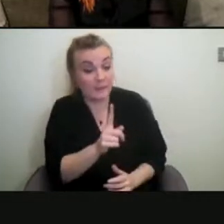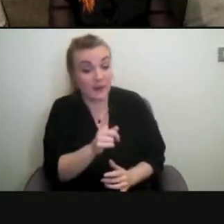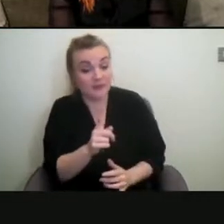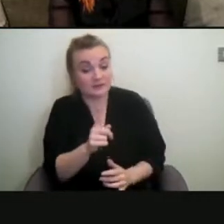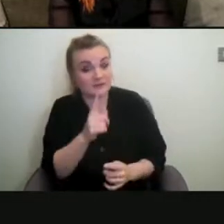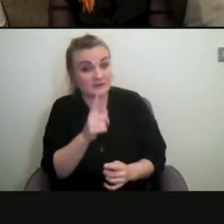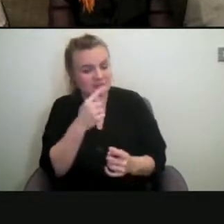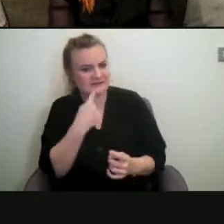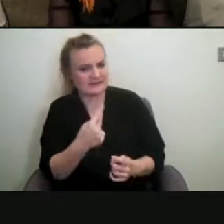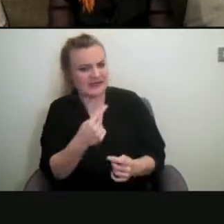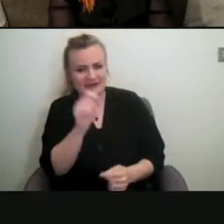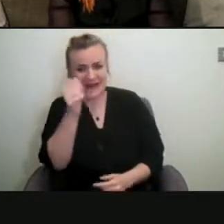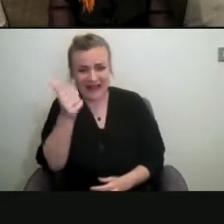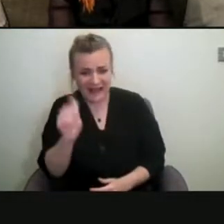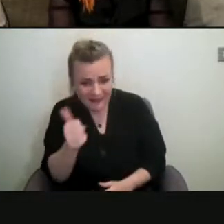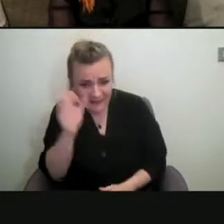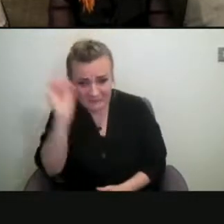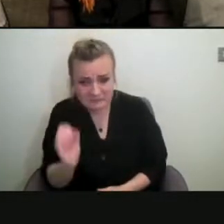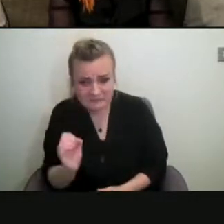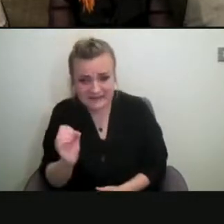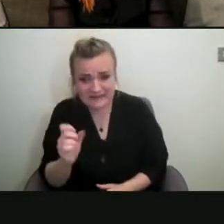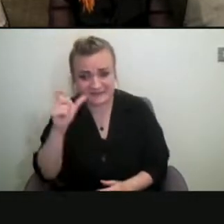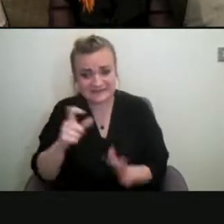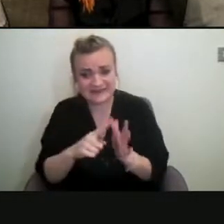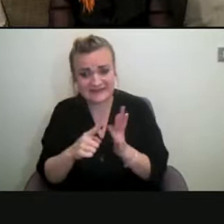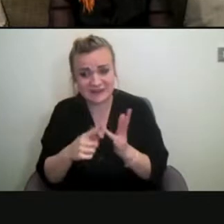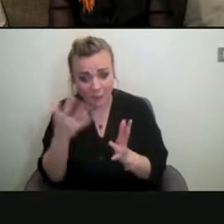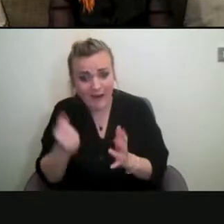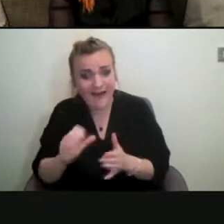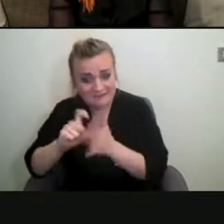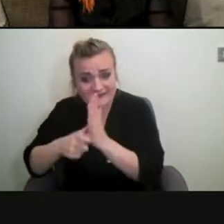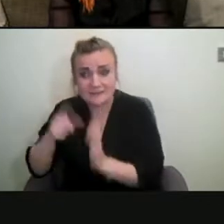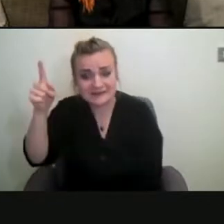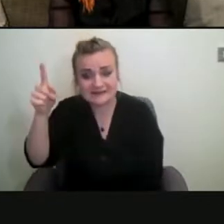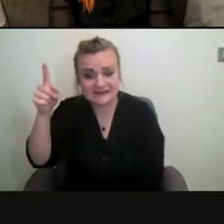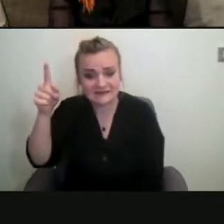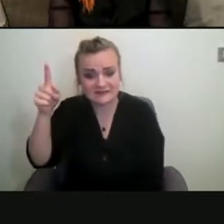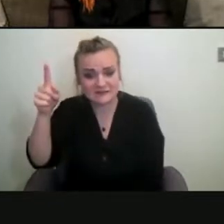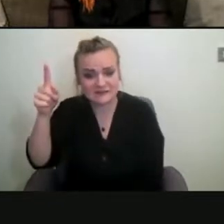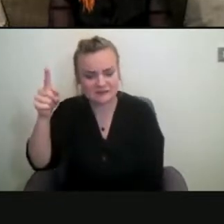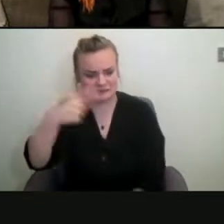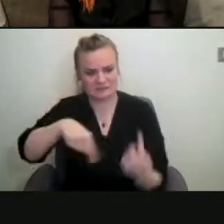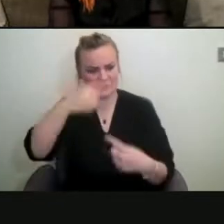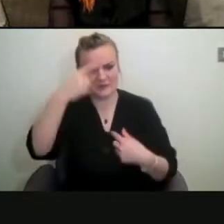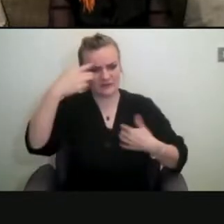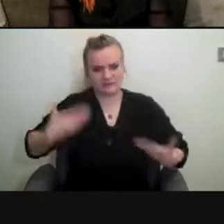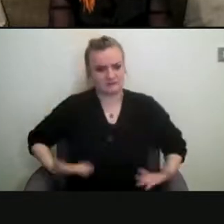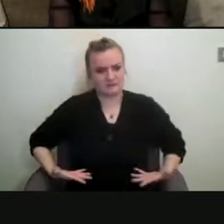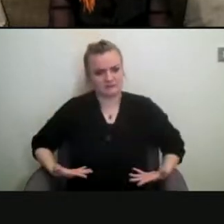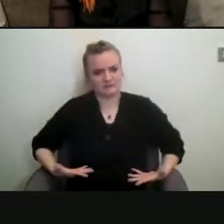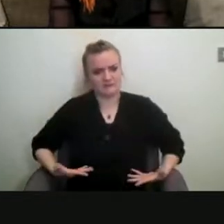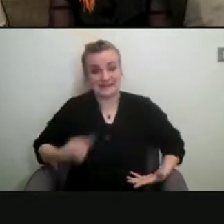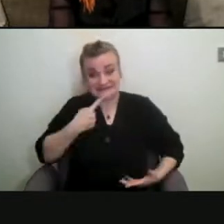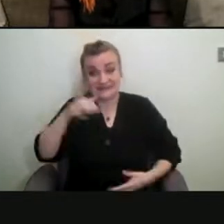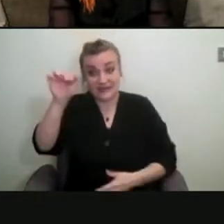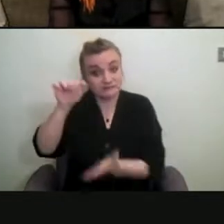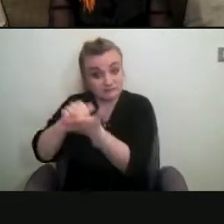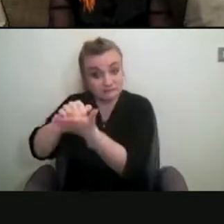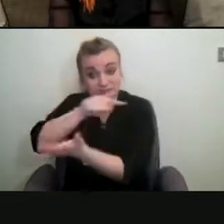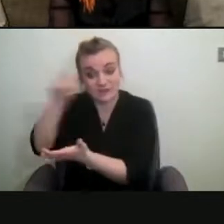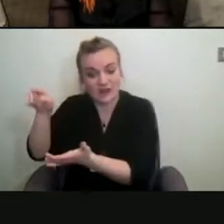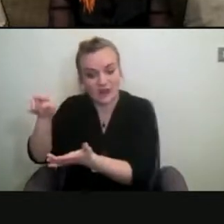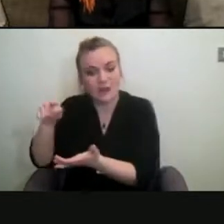these individuals, many often with invisible disabilities, actually are. So it's important to come out,